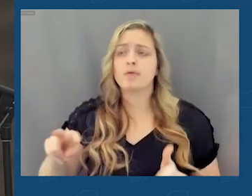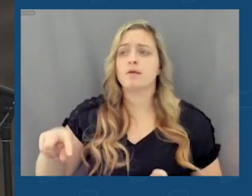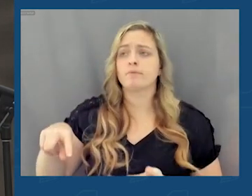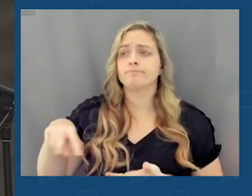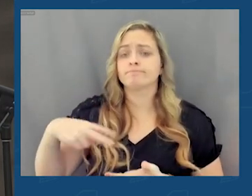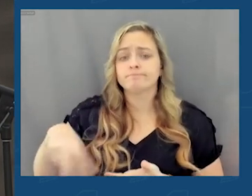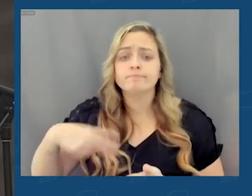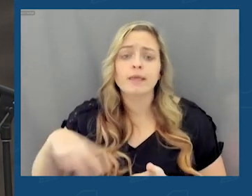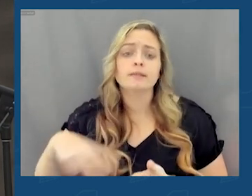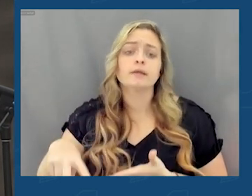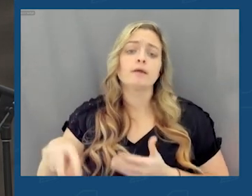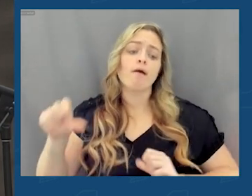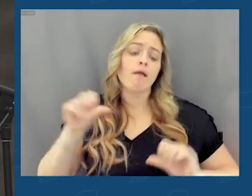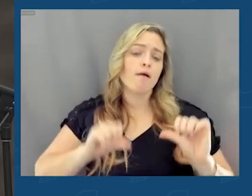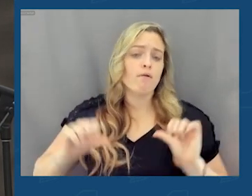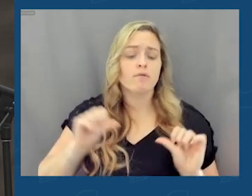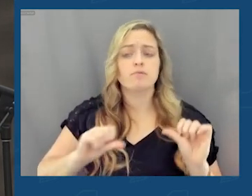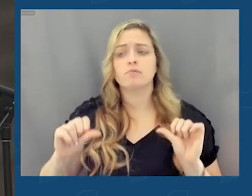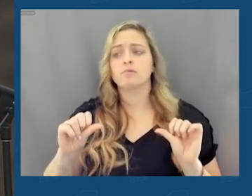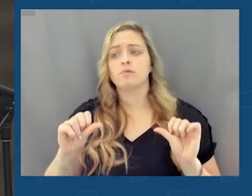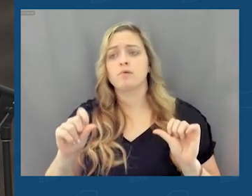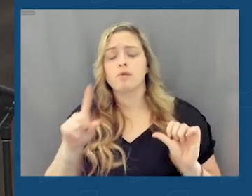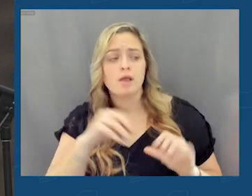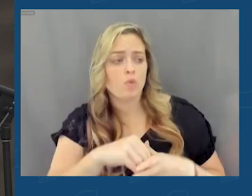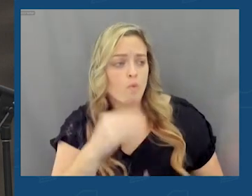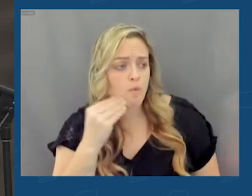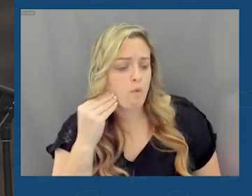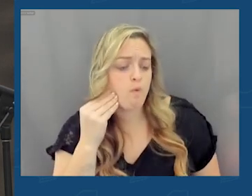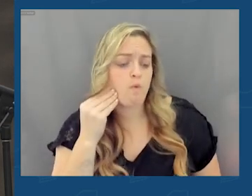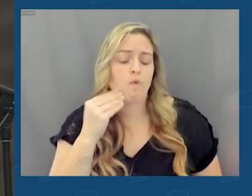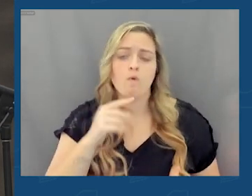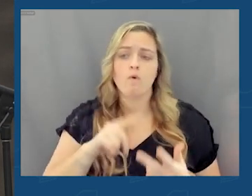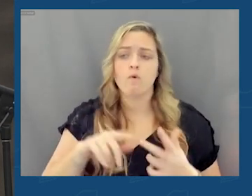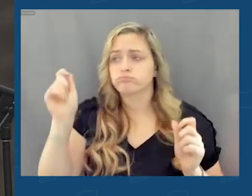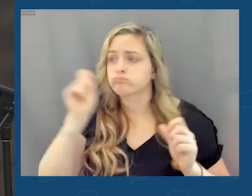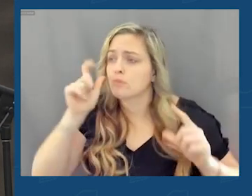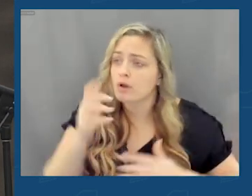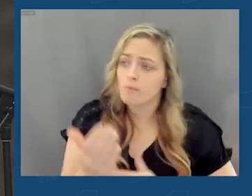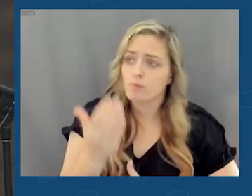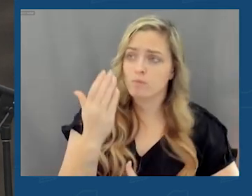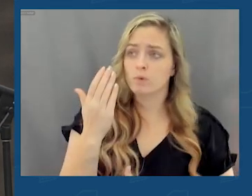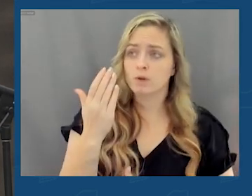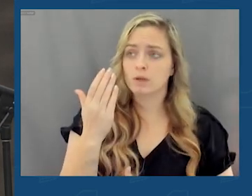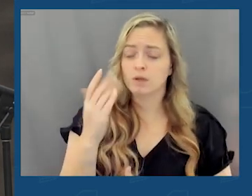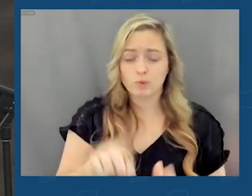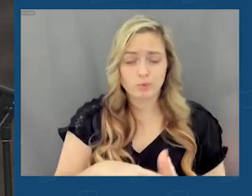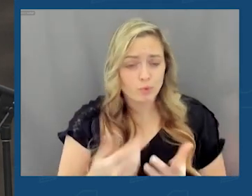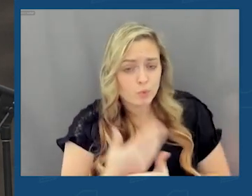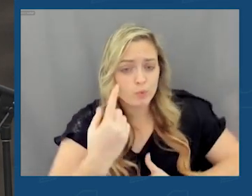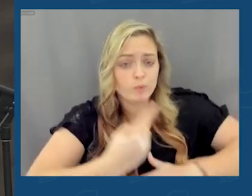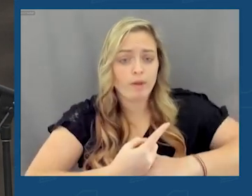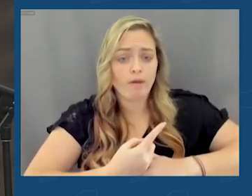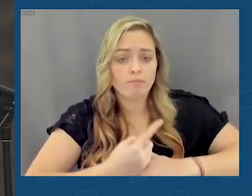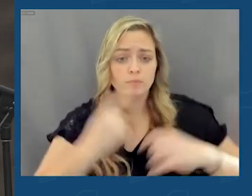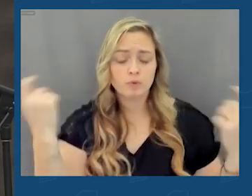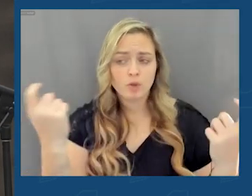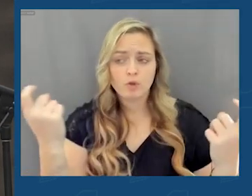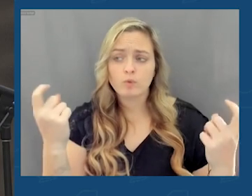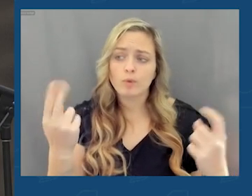a concert so joyful, the people who are in their homes, people just waking up to start a new day, to celebrate the holy